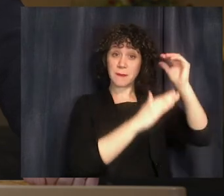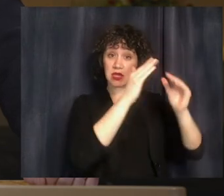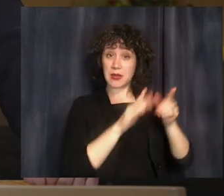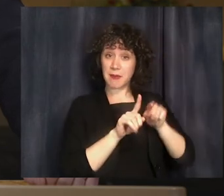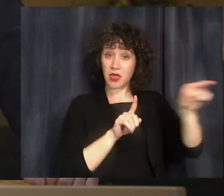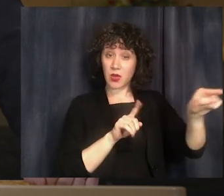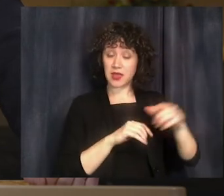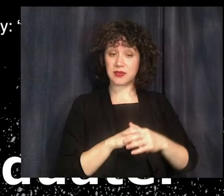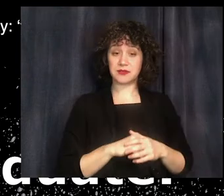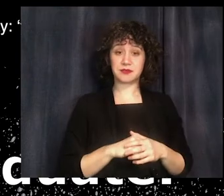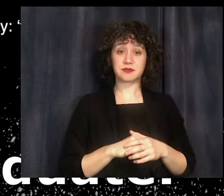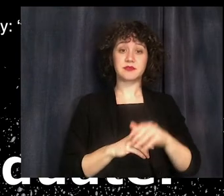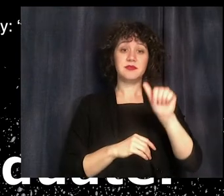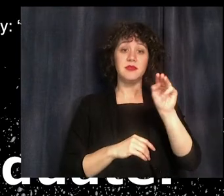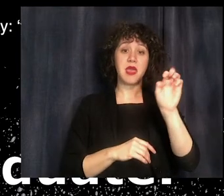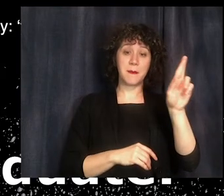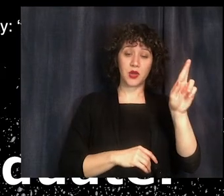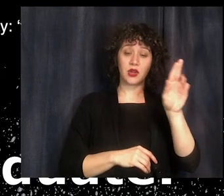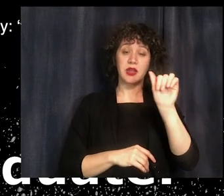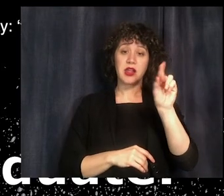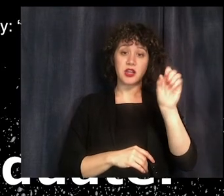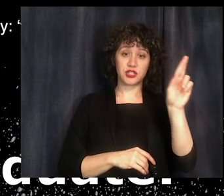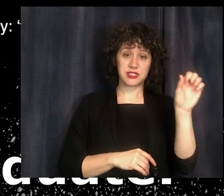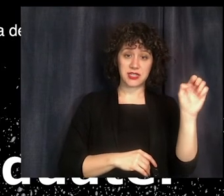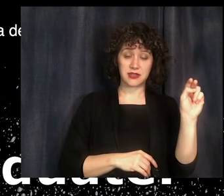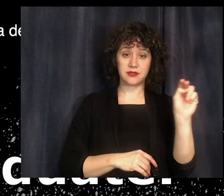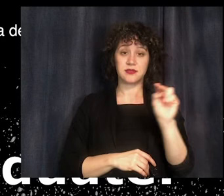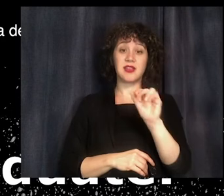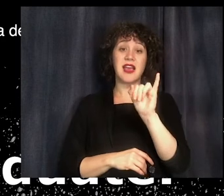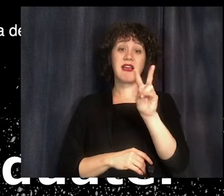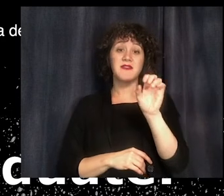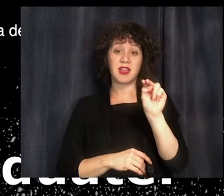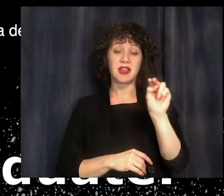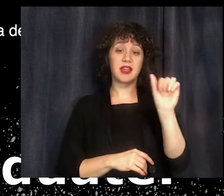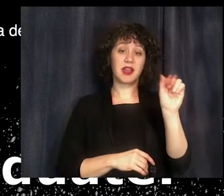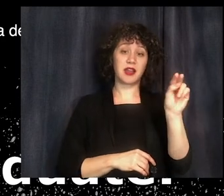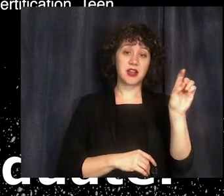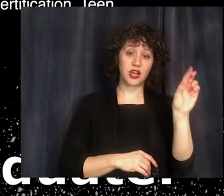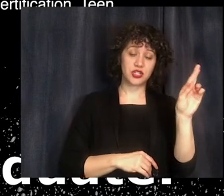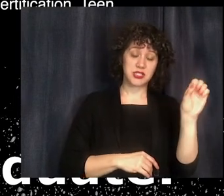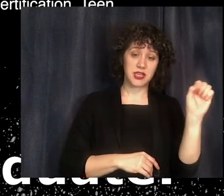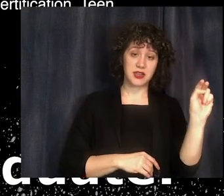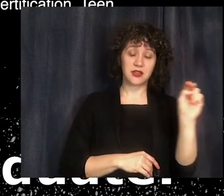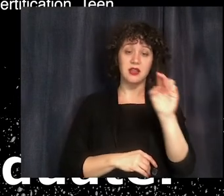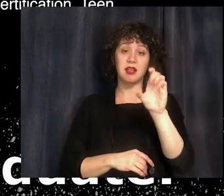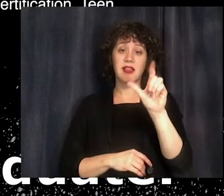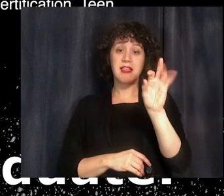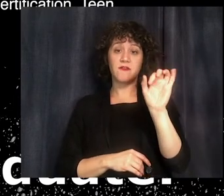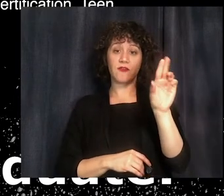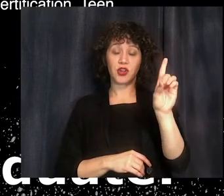pathway. Amber Anderson, Ivan Anderson, Clifford